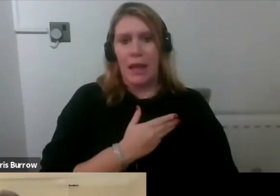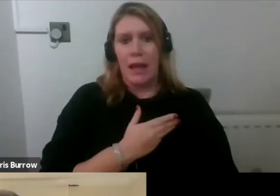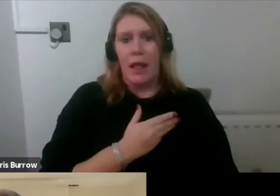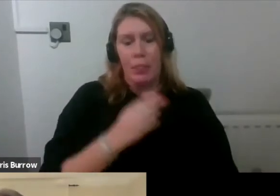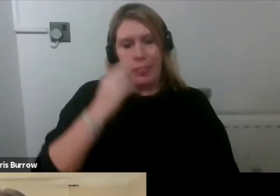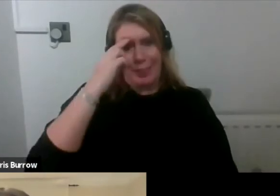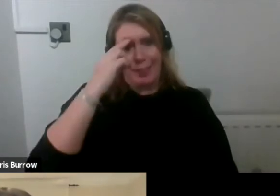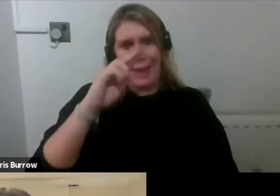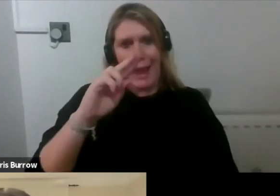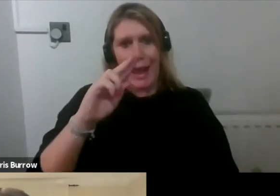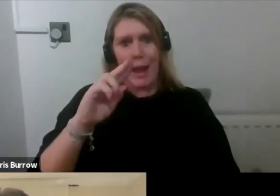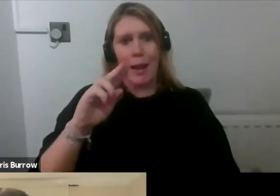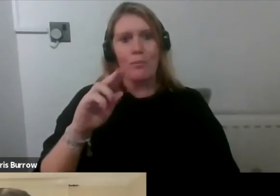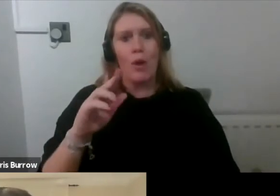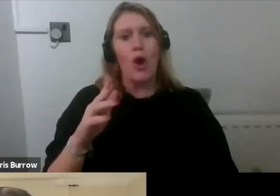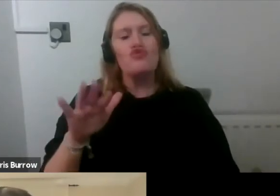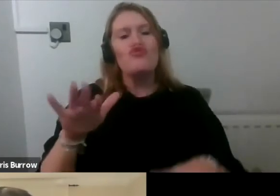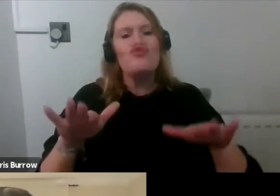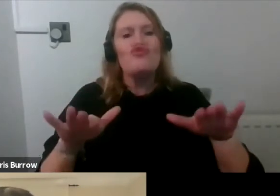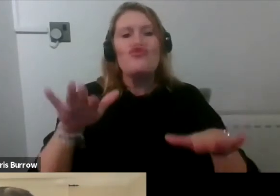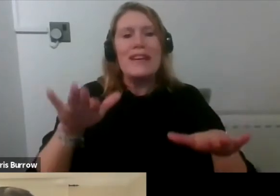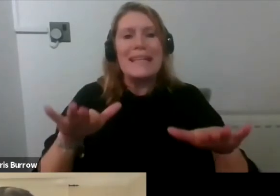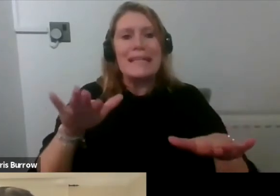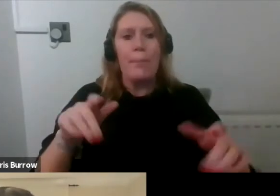Adjustment, and they